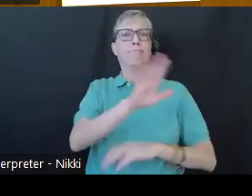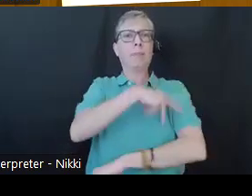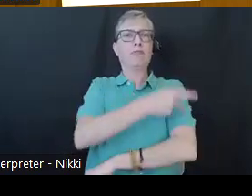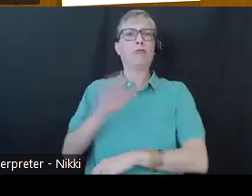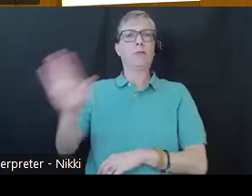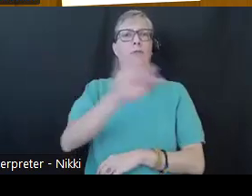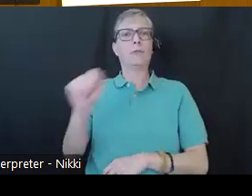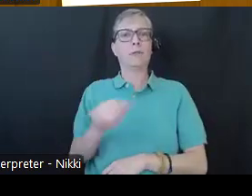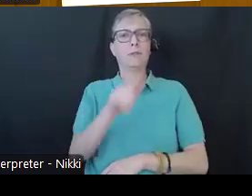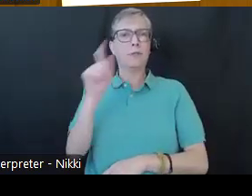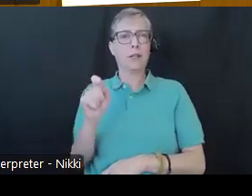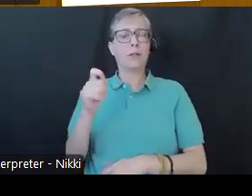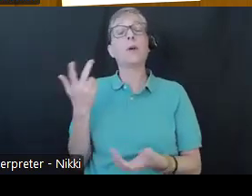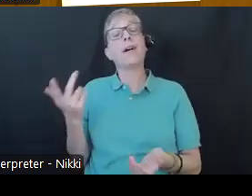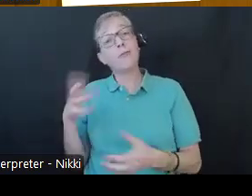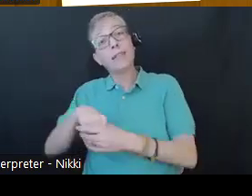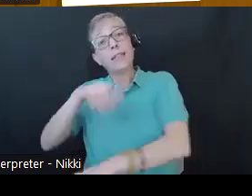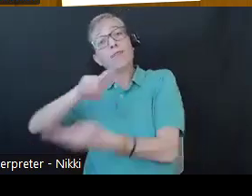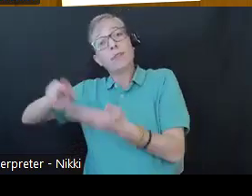things related to, you know,